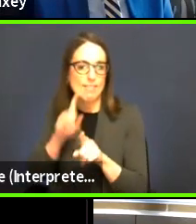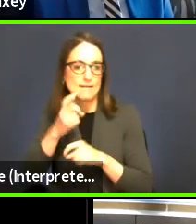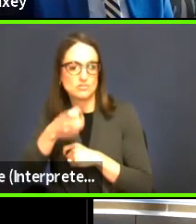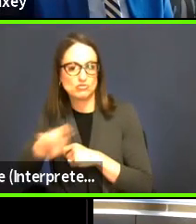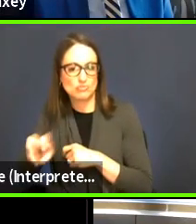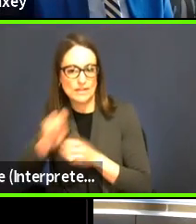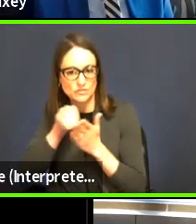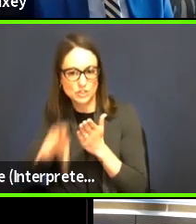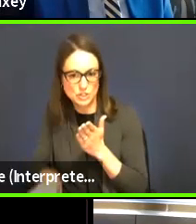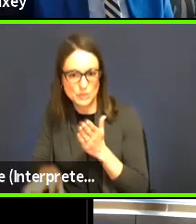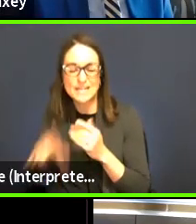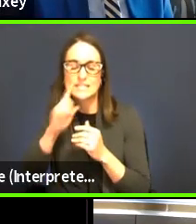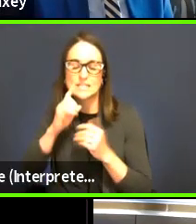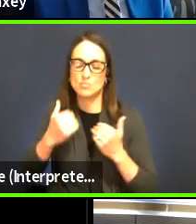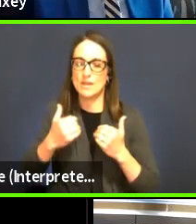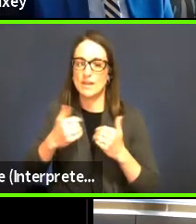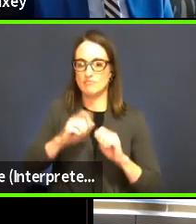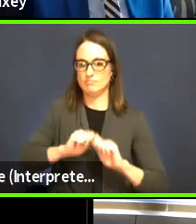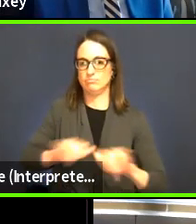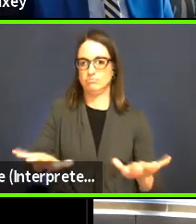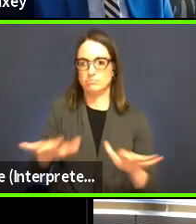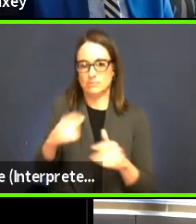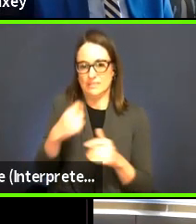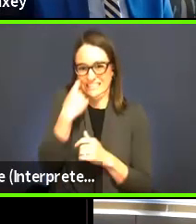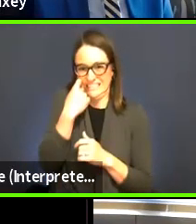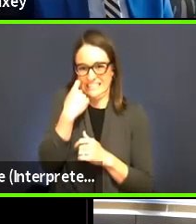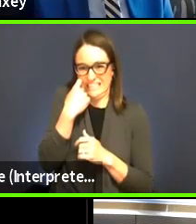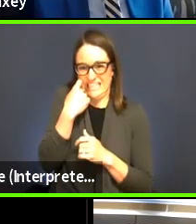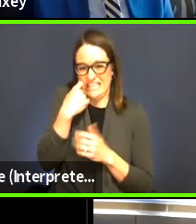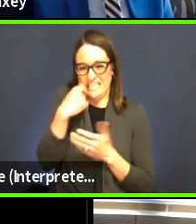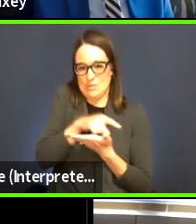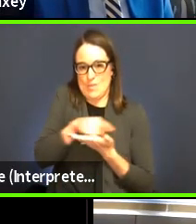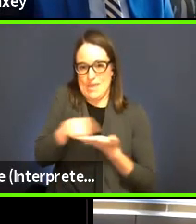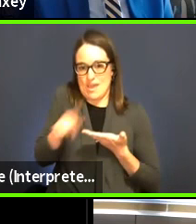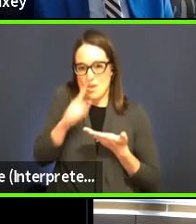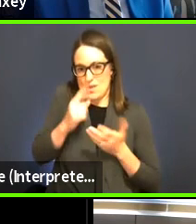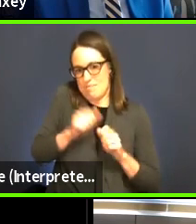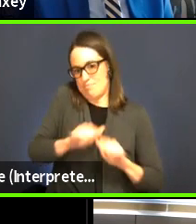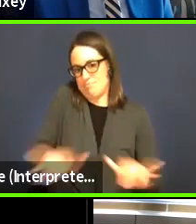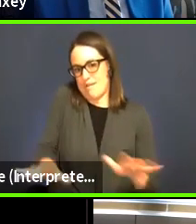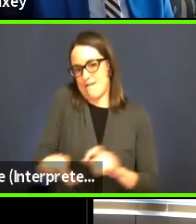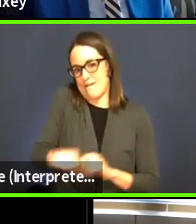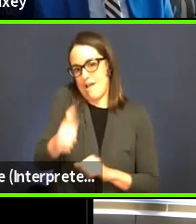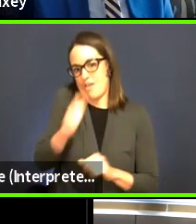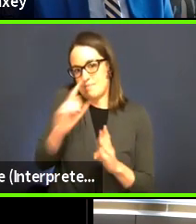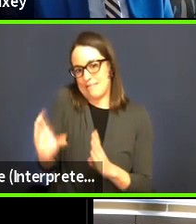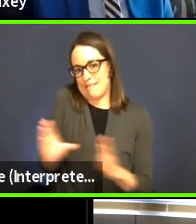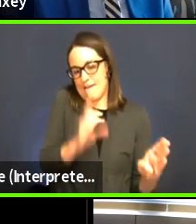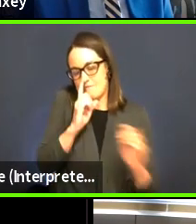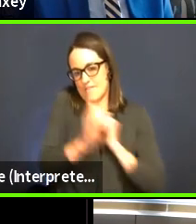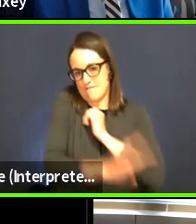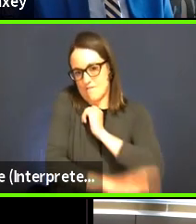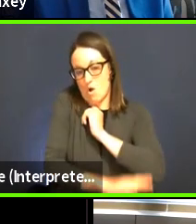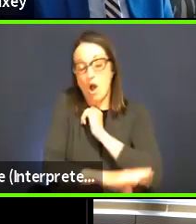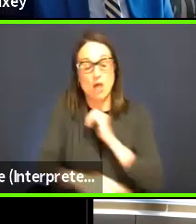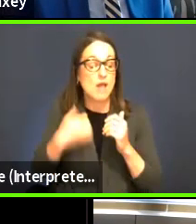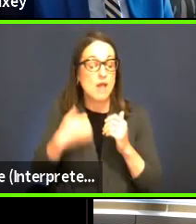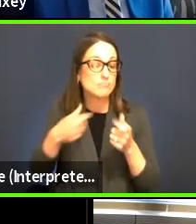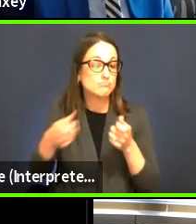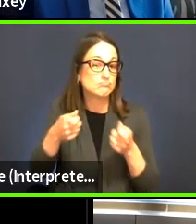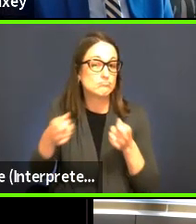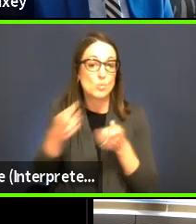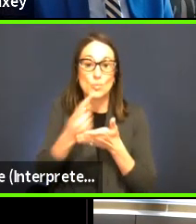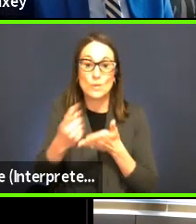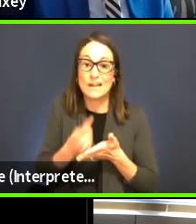another update on our plans for the fall earlier this week. And I've been hosting almost weekly events with families